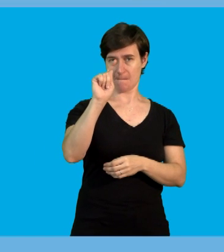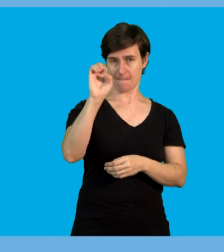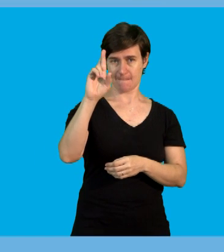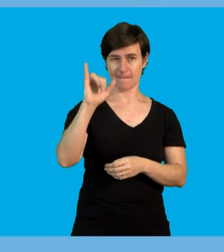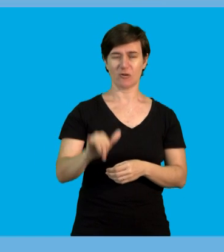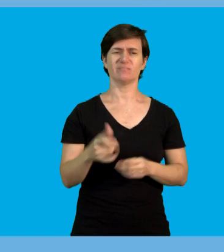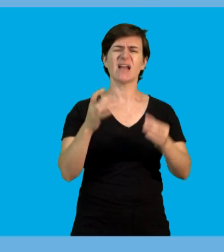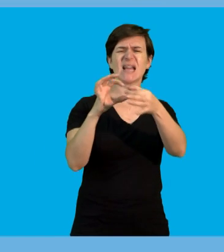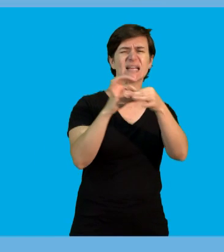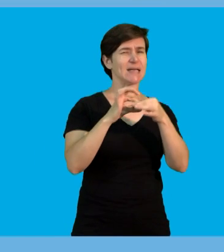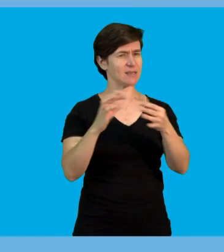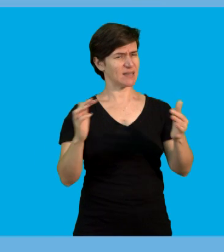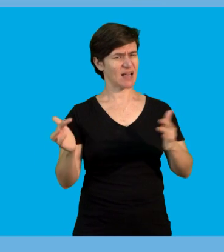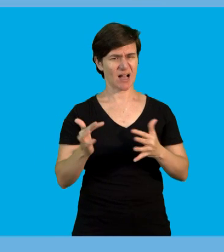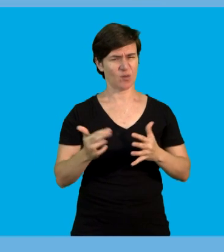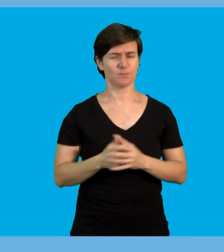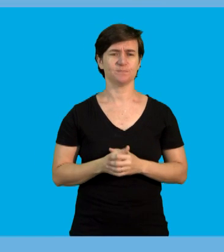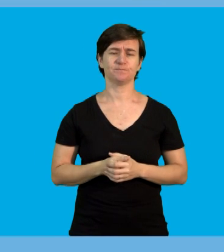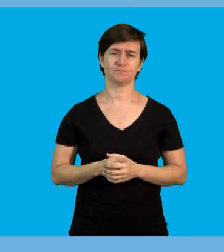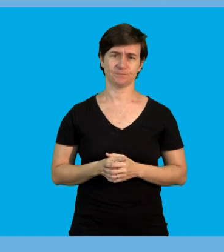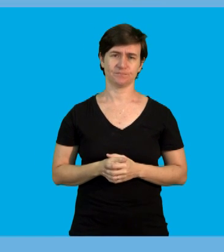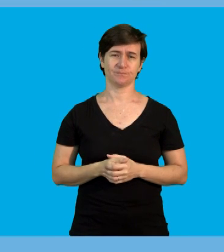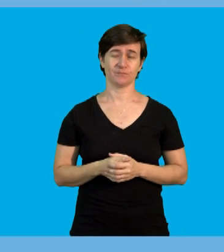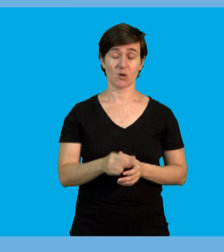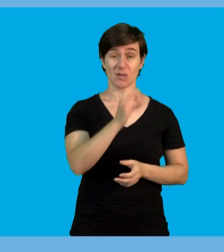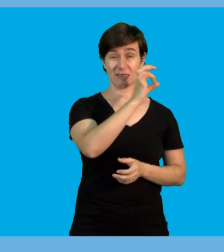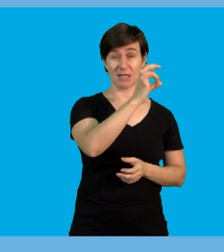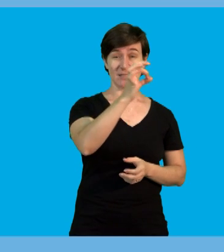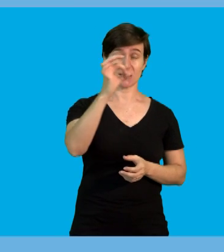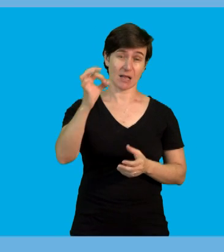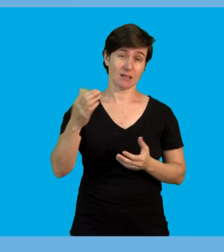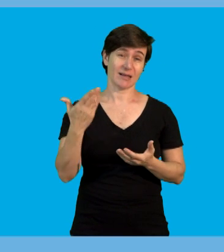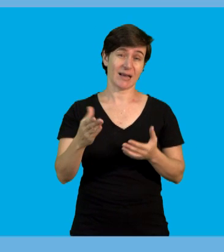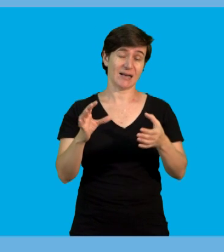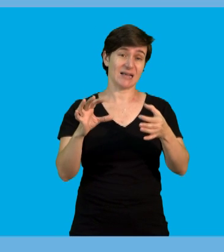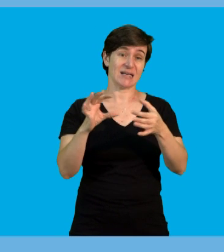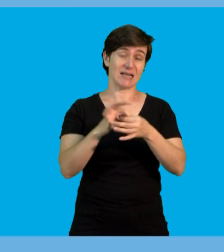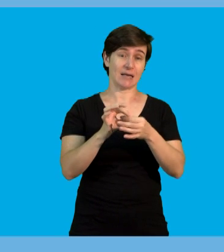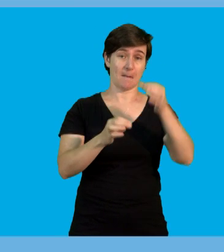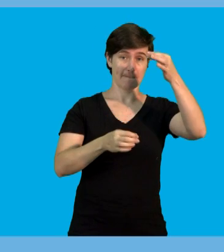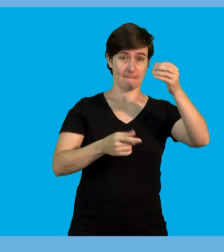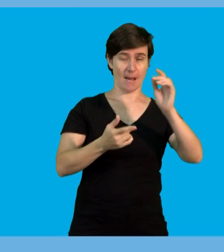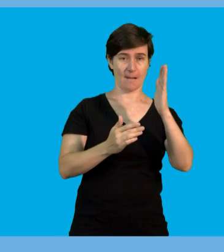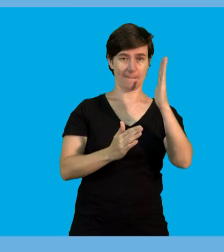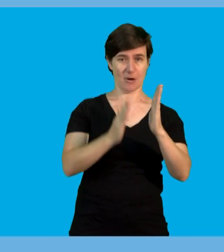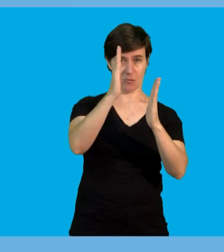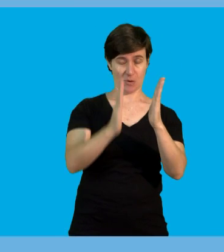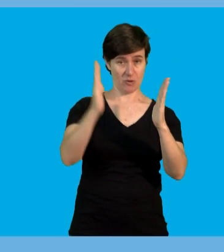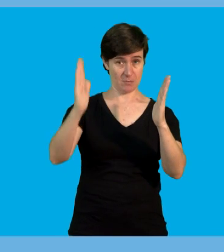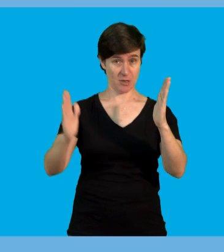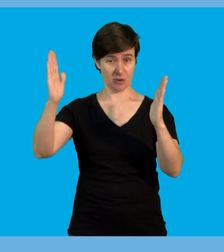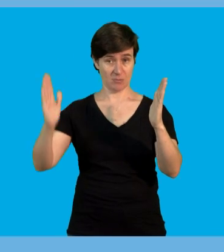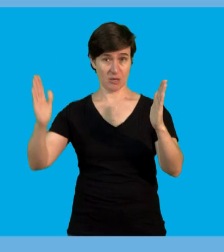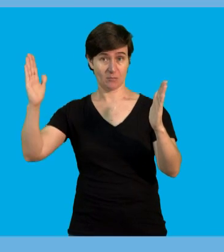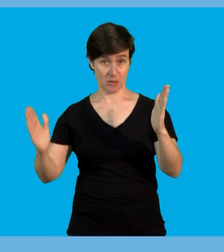to one another in different ways in order to form a battery. So the cells can either be connected in parallel or they can